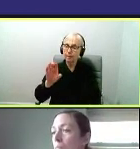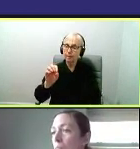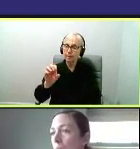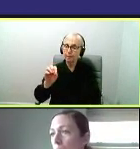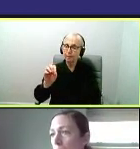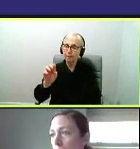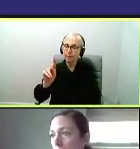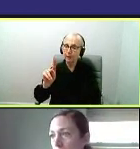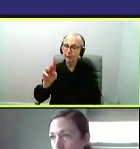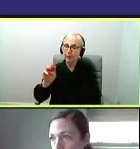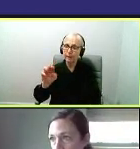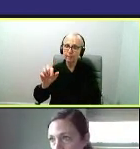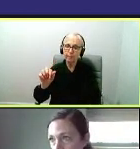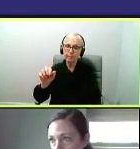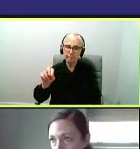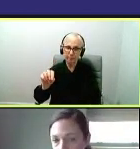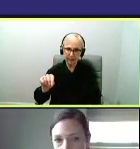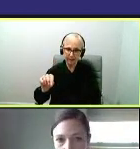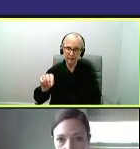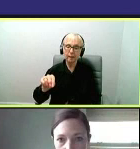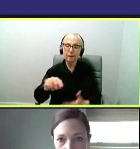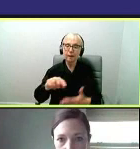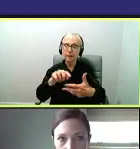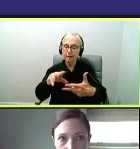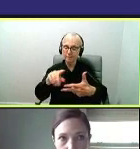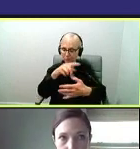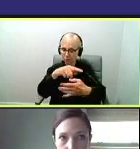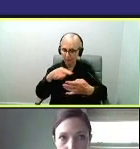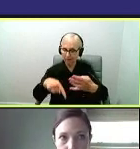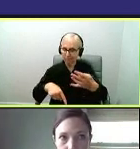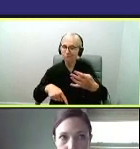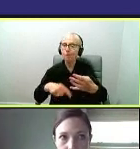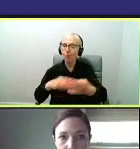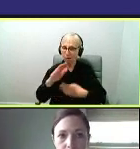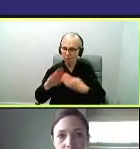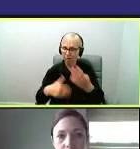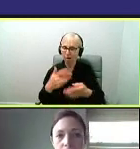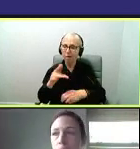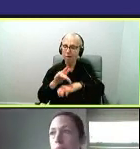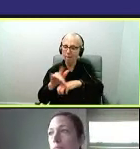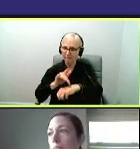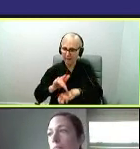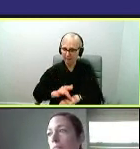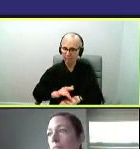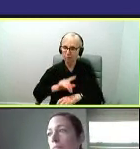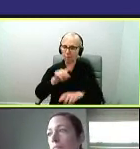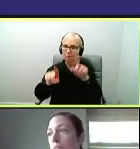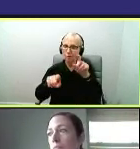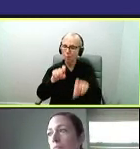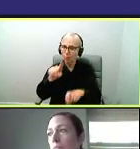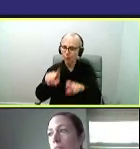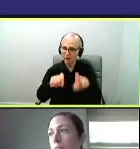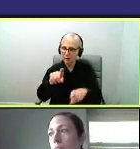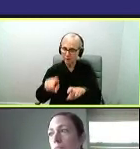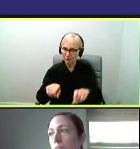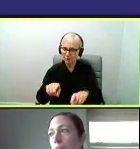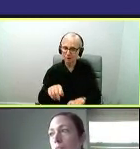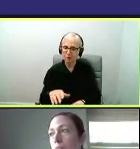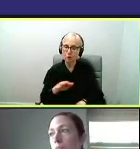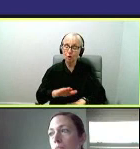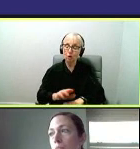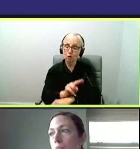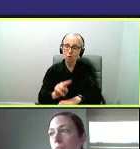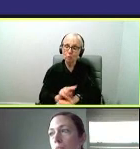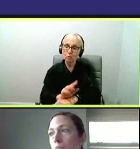Alicia Cronquist, Dr. France, and Heather Roth are available for questions too. Let's use the raise hand function. You can find that along the bottom of your Zoom